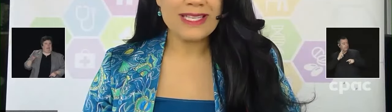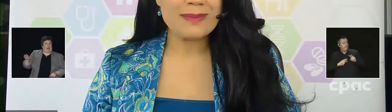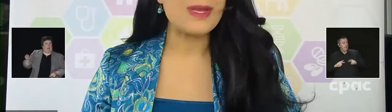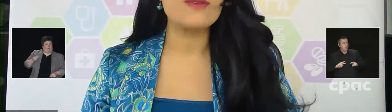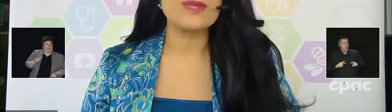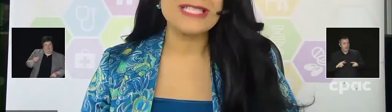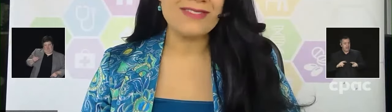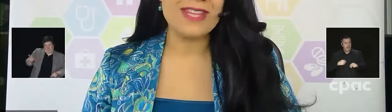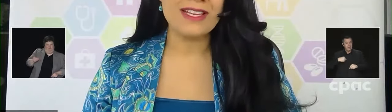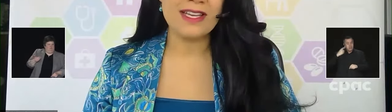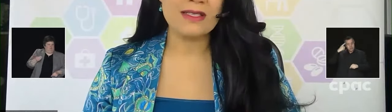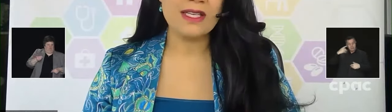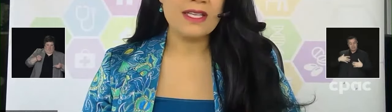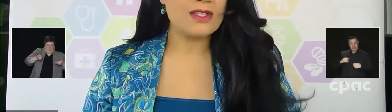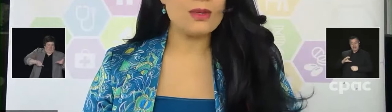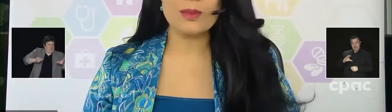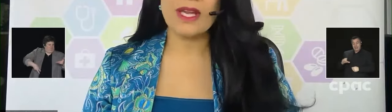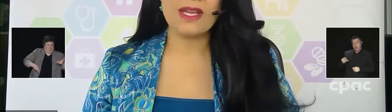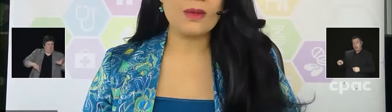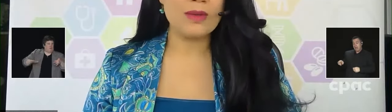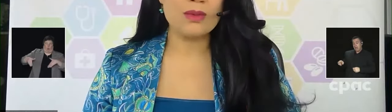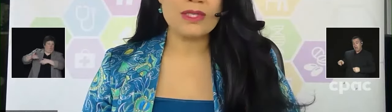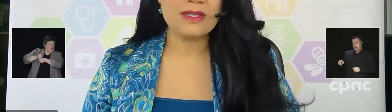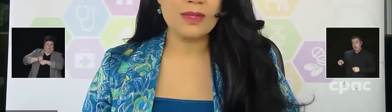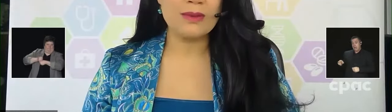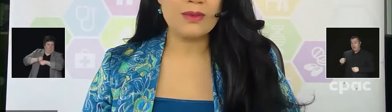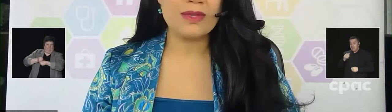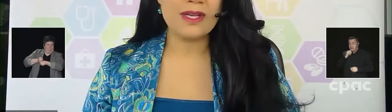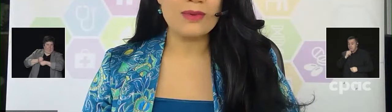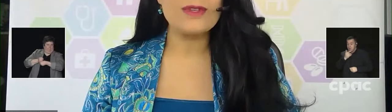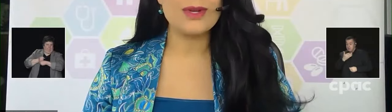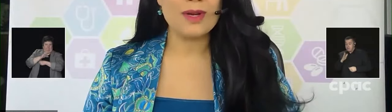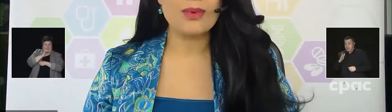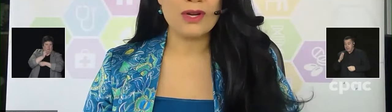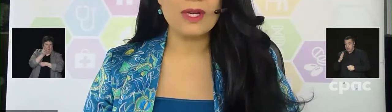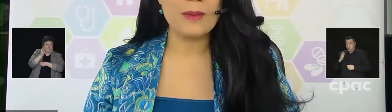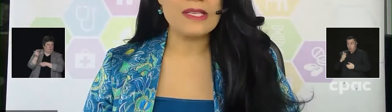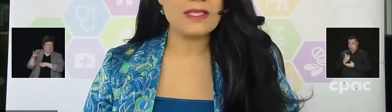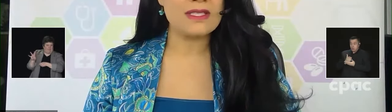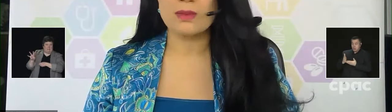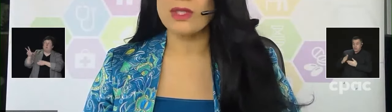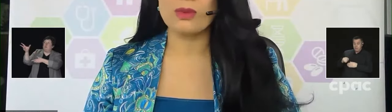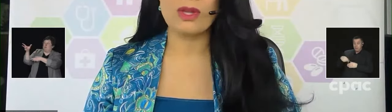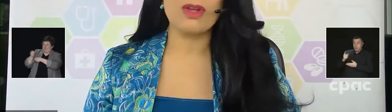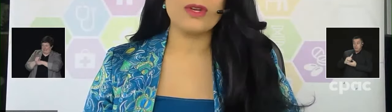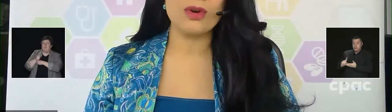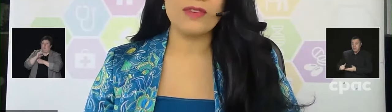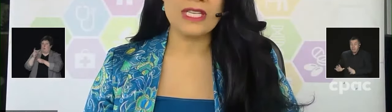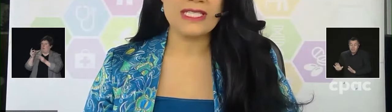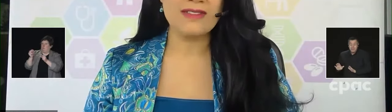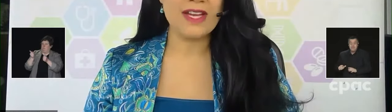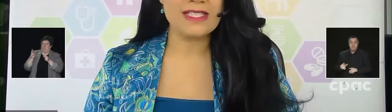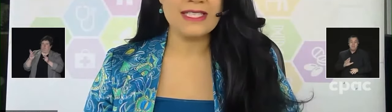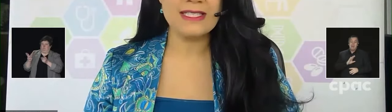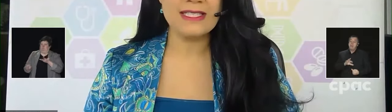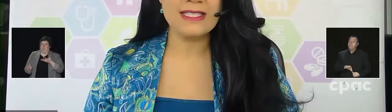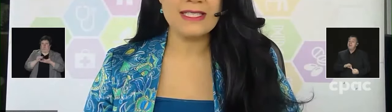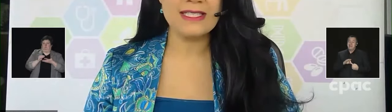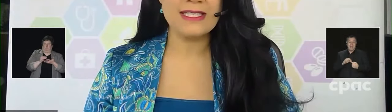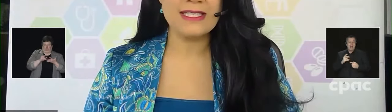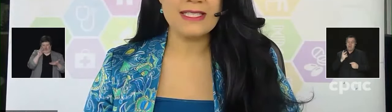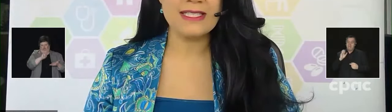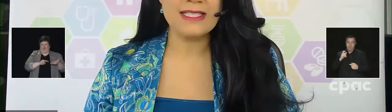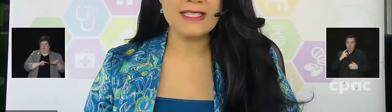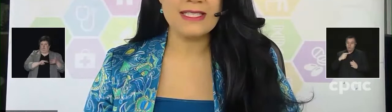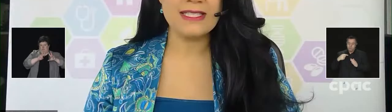in the coming weeks, but we haven't received that yet. As soon as we get it, we would review it on a priority basis, as we do with all the COVID-19